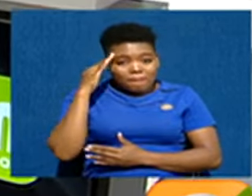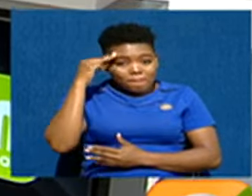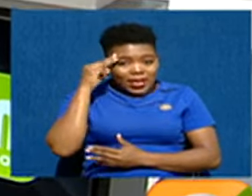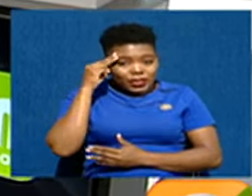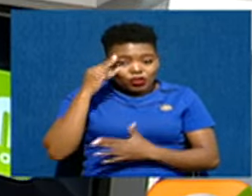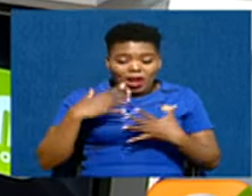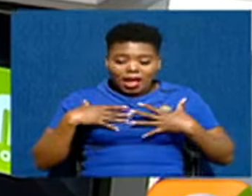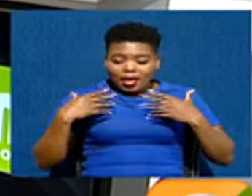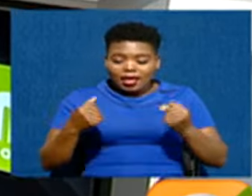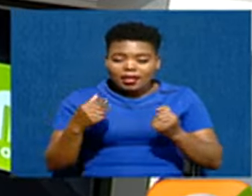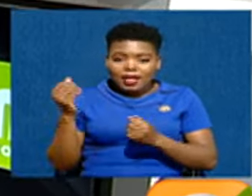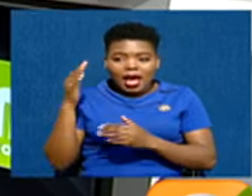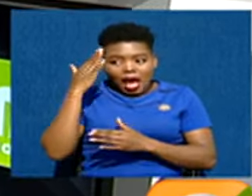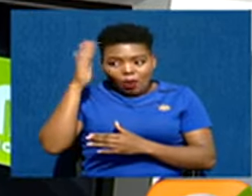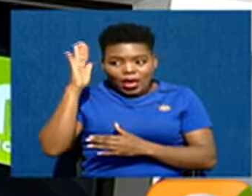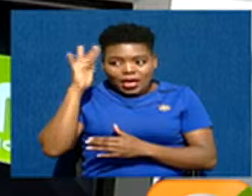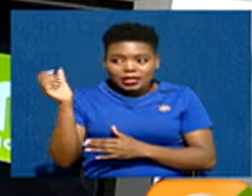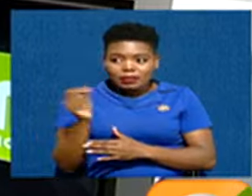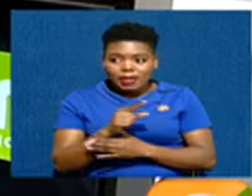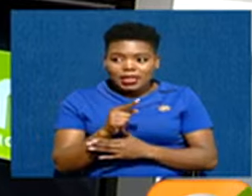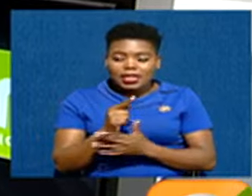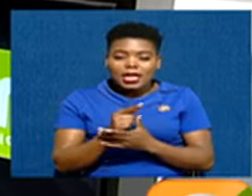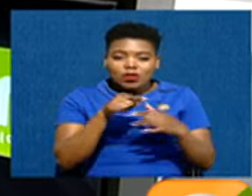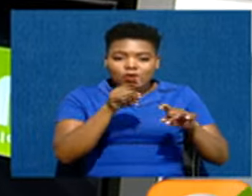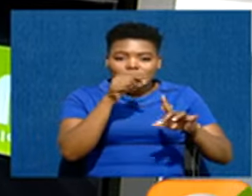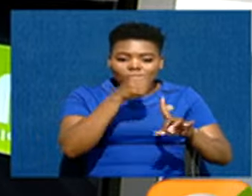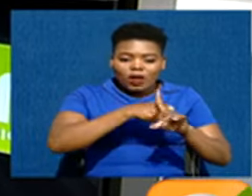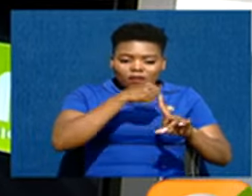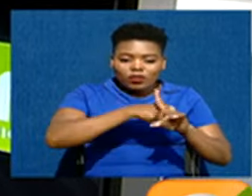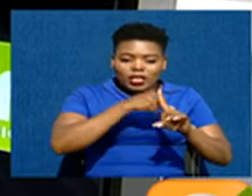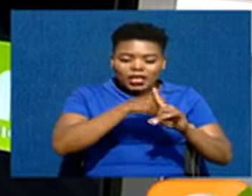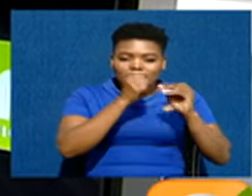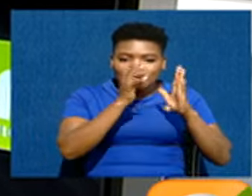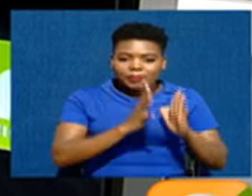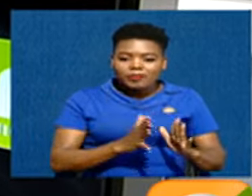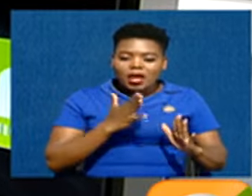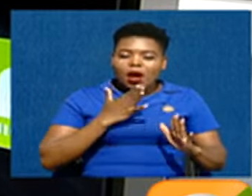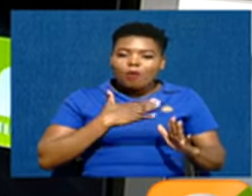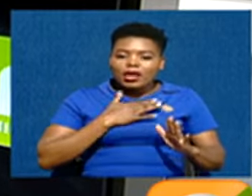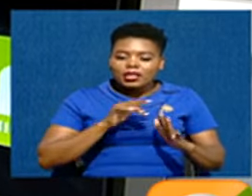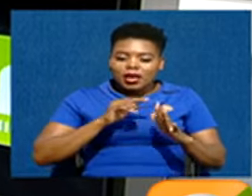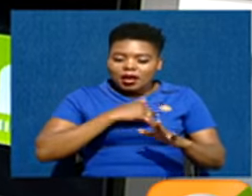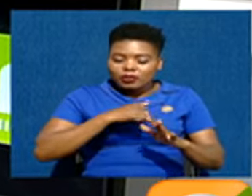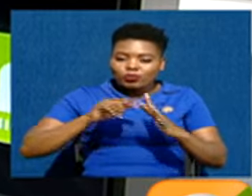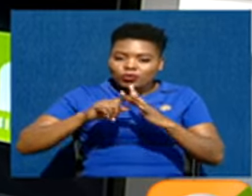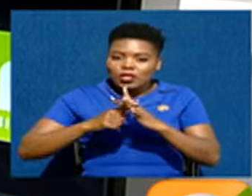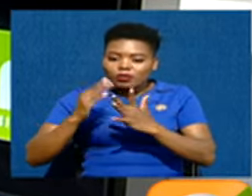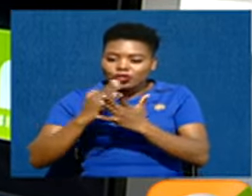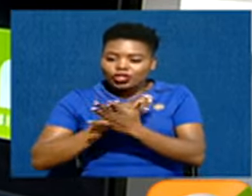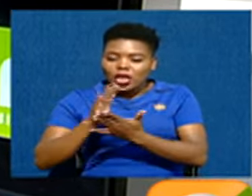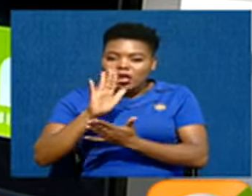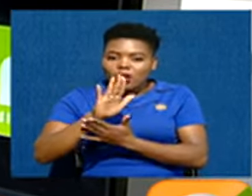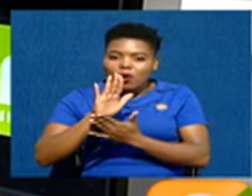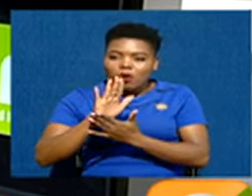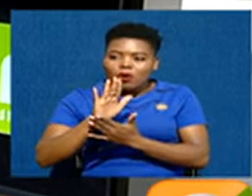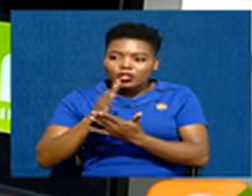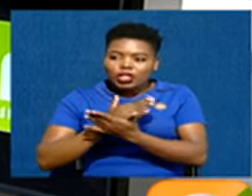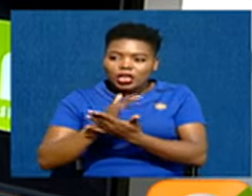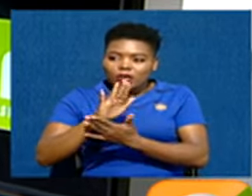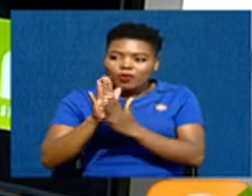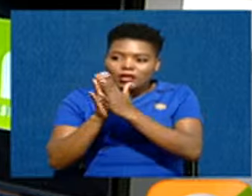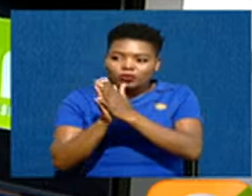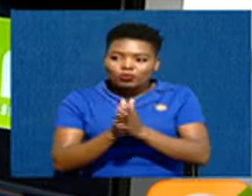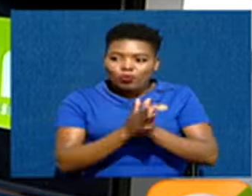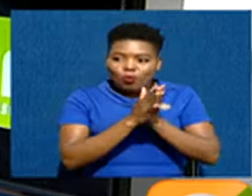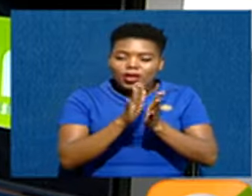before we get into your work as a mental health advocate, I want to start by you sharing a bit about your background and